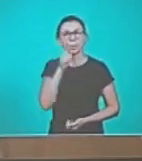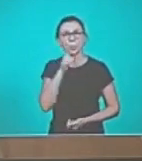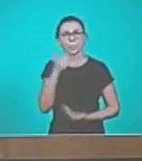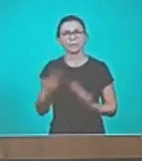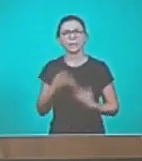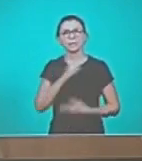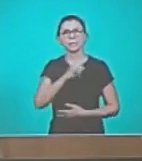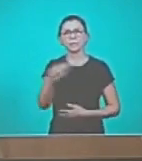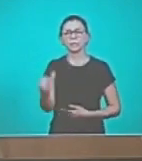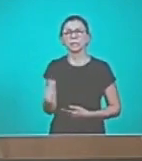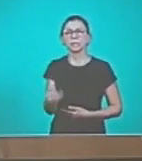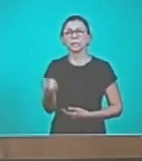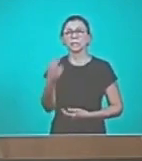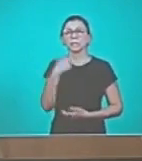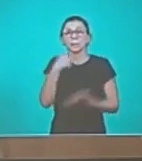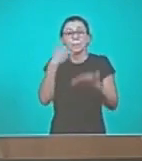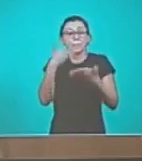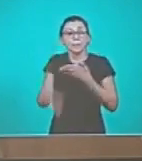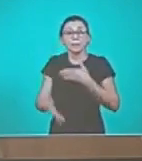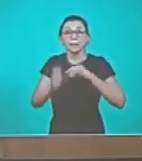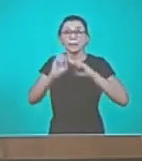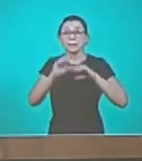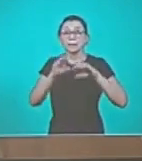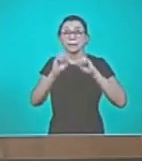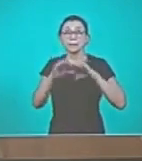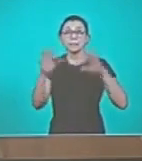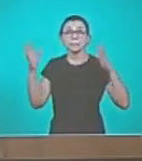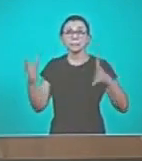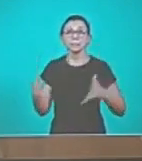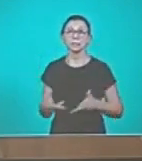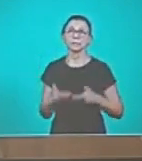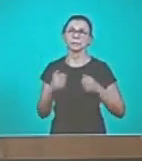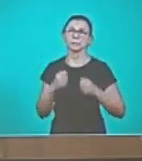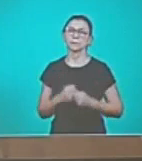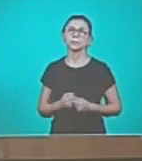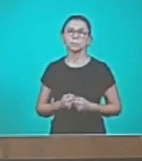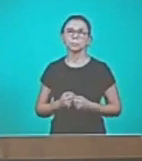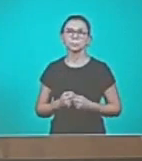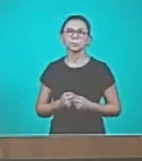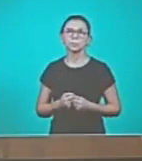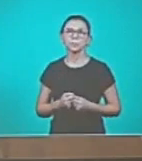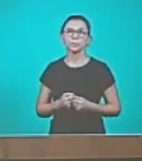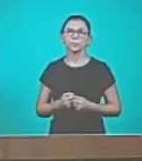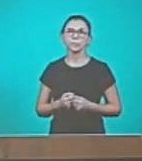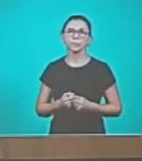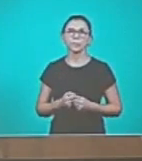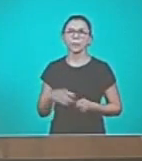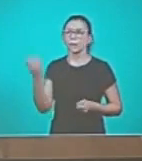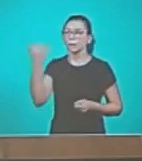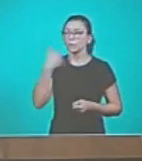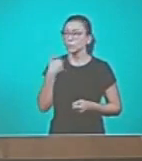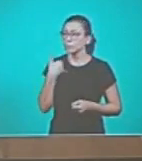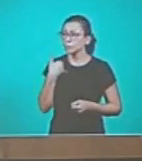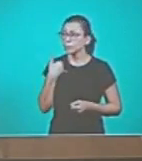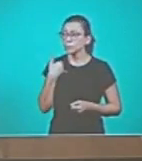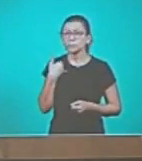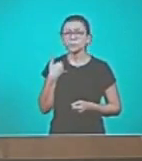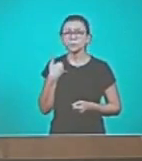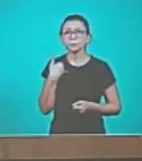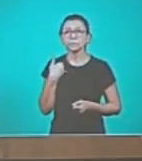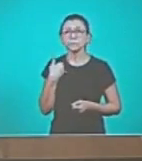this without this wonderful teaching. She's telling this to me. She's telling this to me. It's like, if